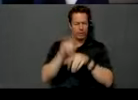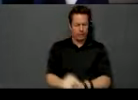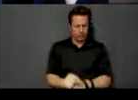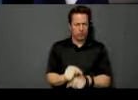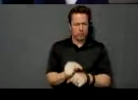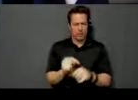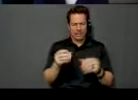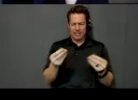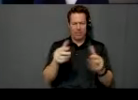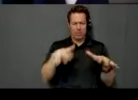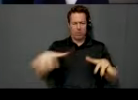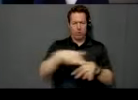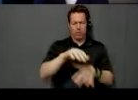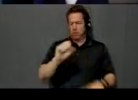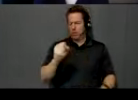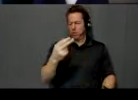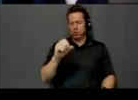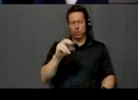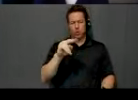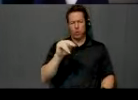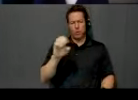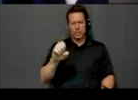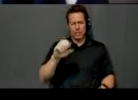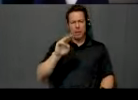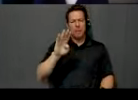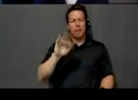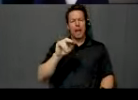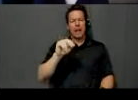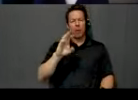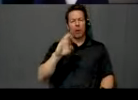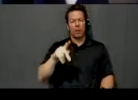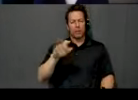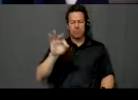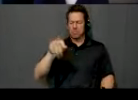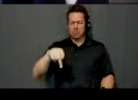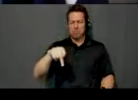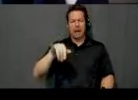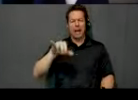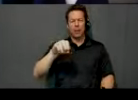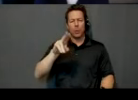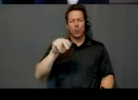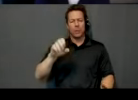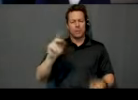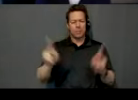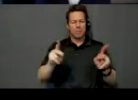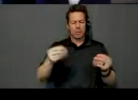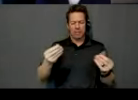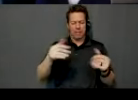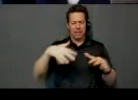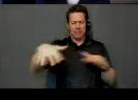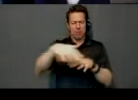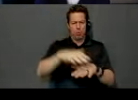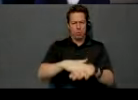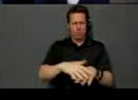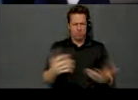unceded territory of the Shoshone, Bannock, and Northern Paiute people whose land the site is on today. So thank you